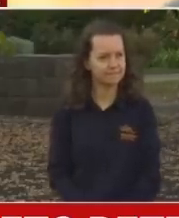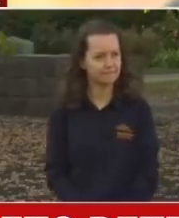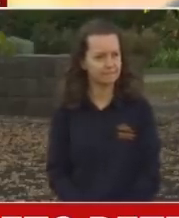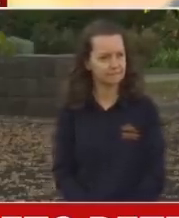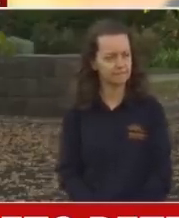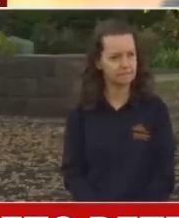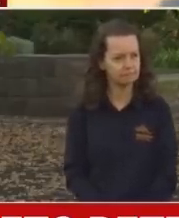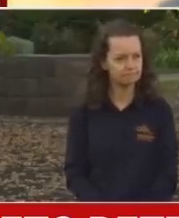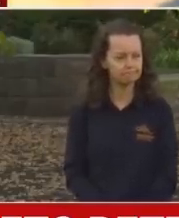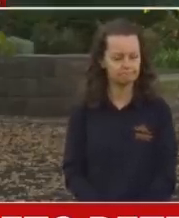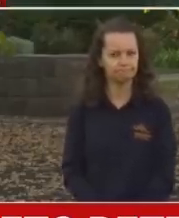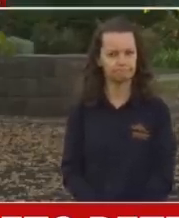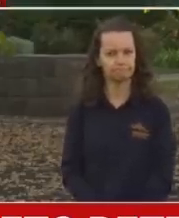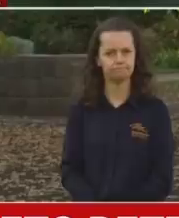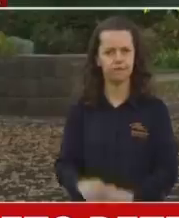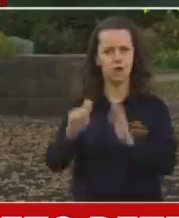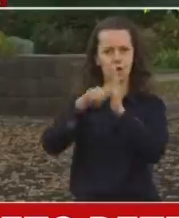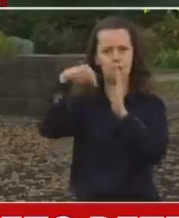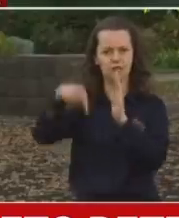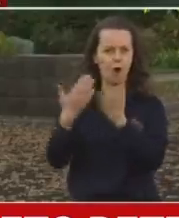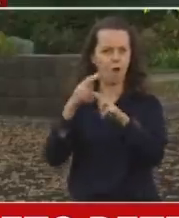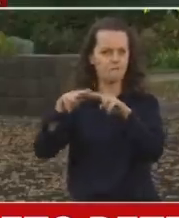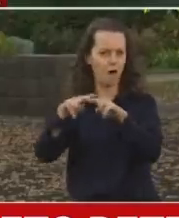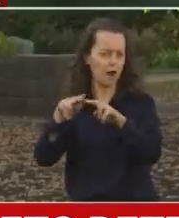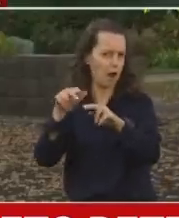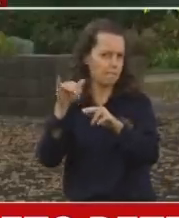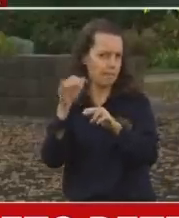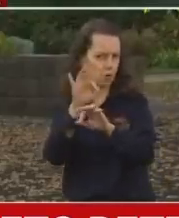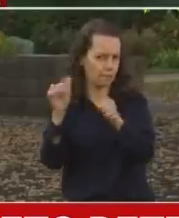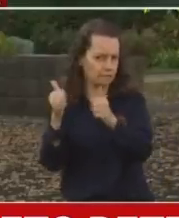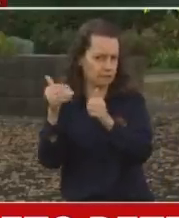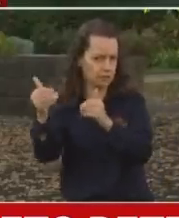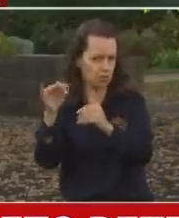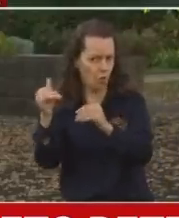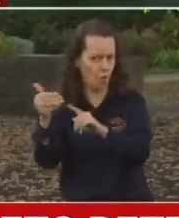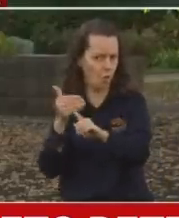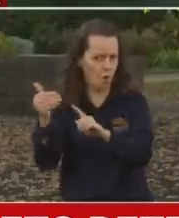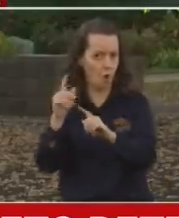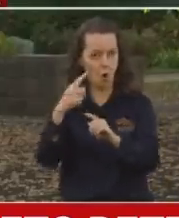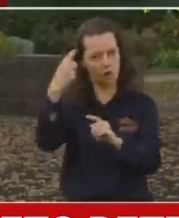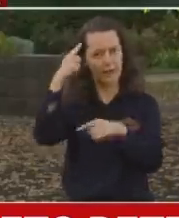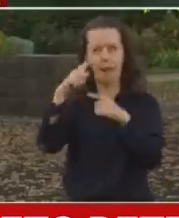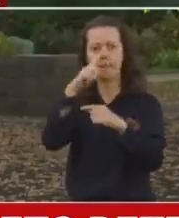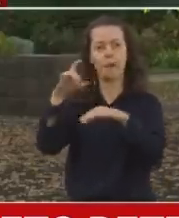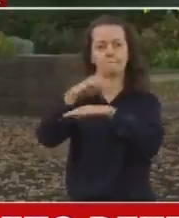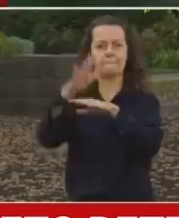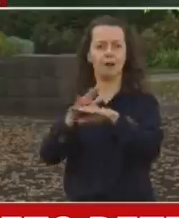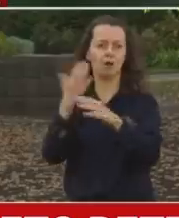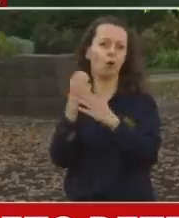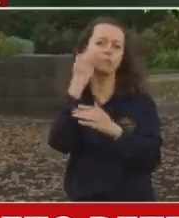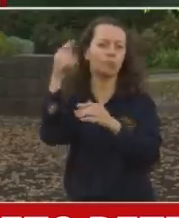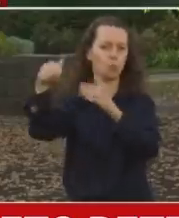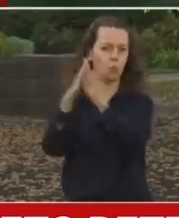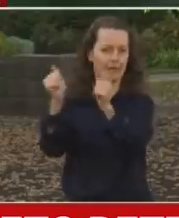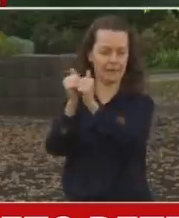weekend? Oh, look, I appreciate the question, and for couples planning a wedding, I know